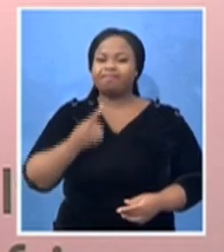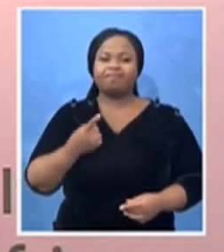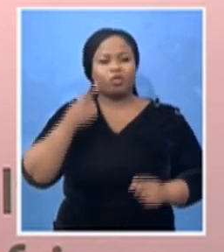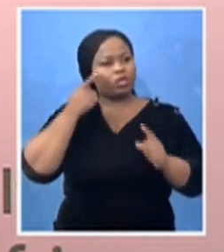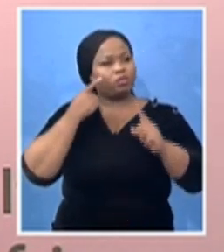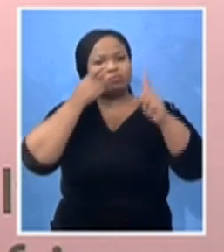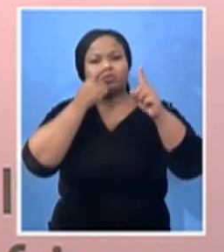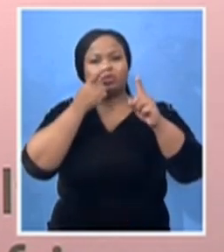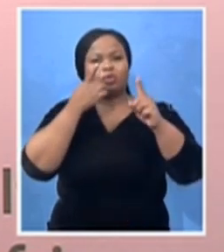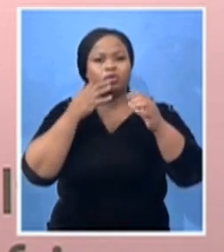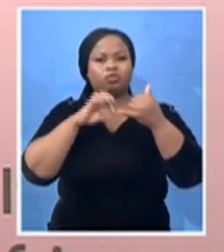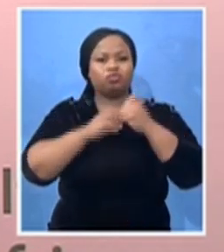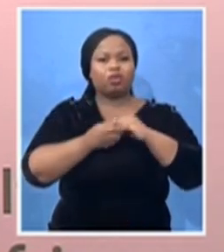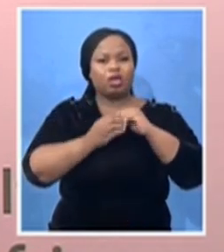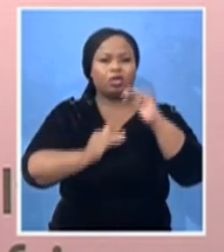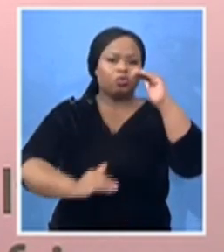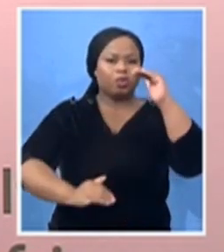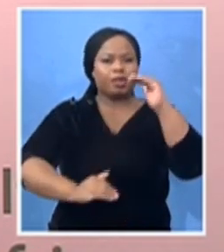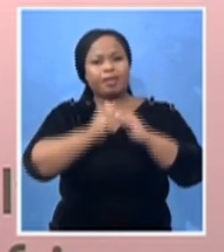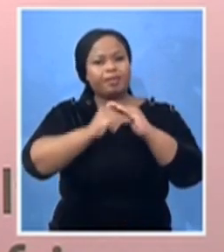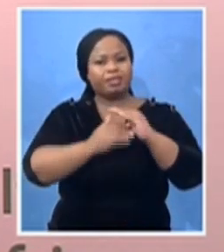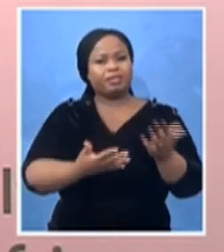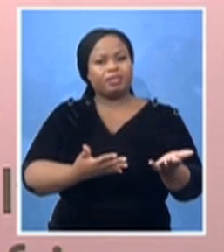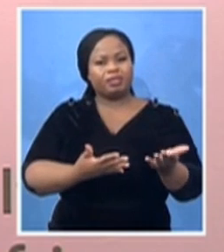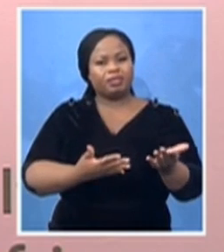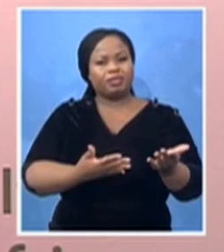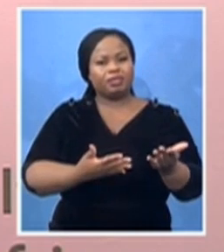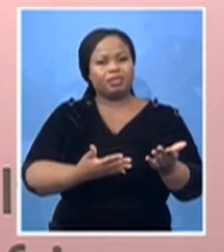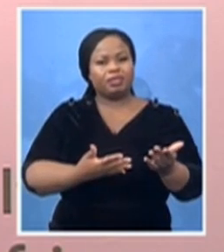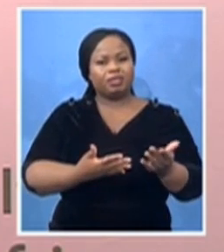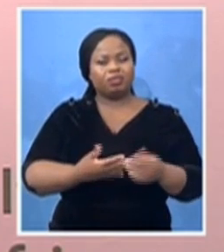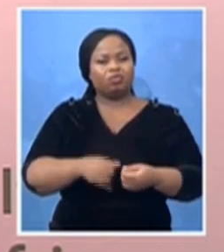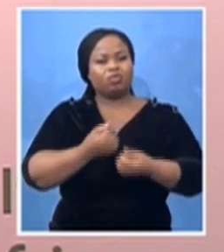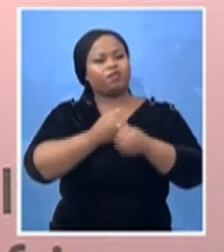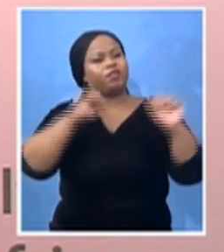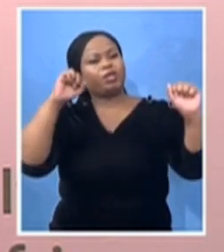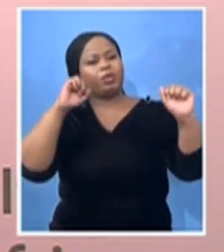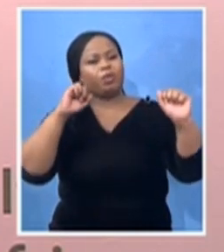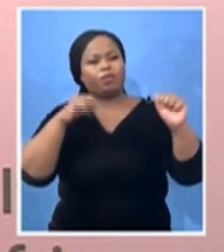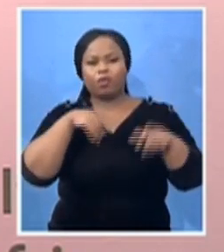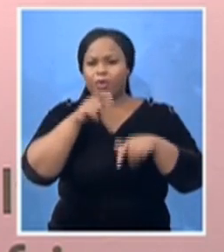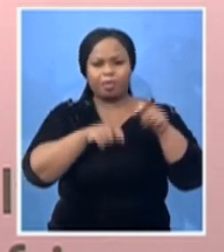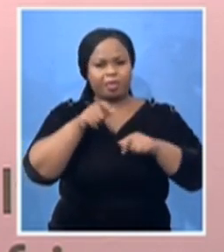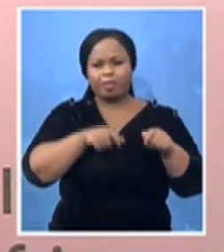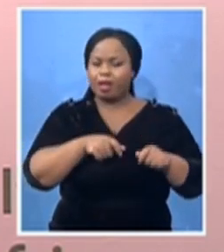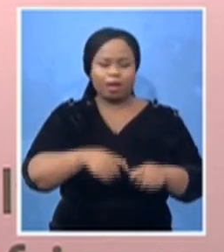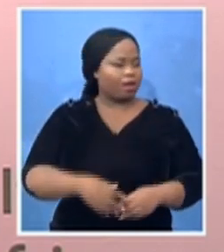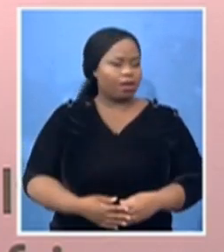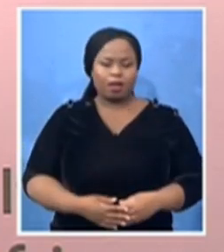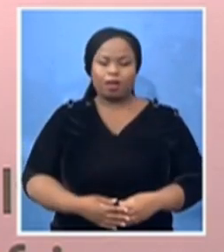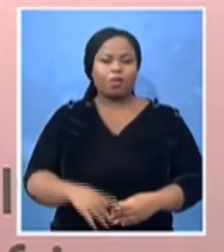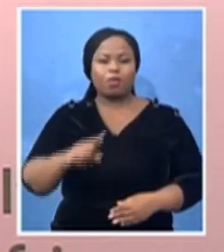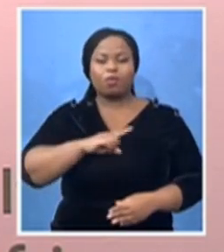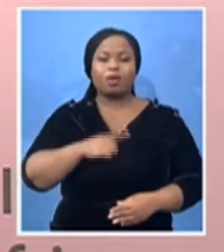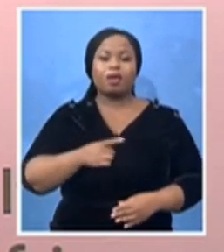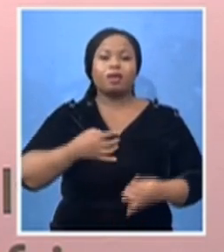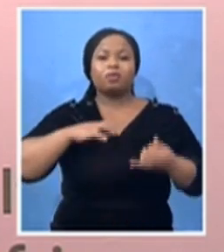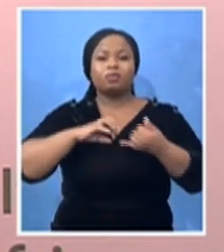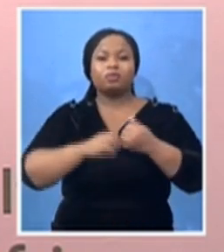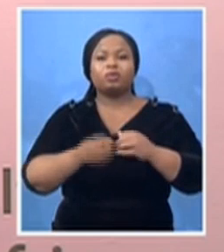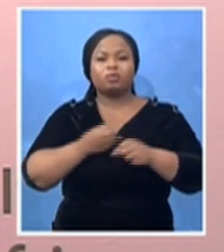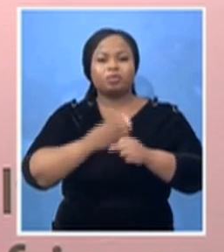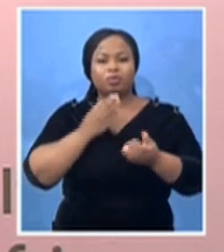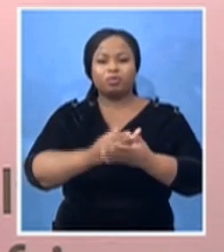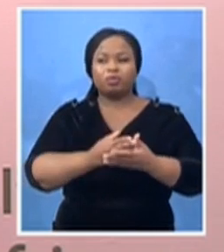the freedom of anyone, but it's to be able to make a point that as you try to go back to a normal